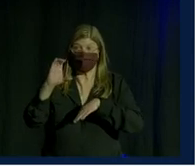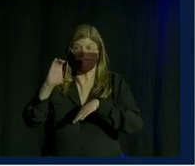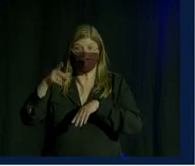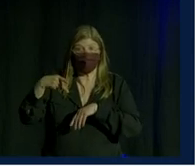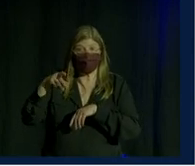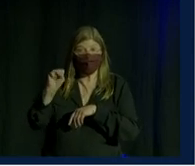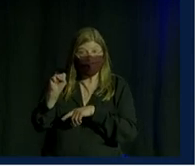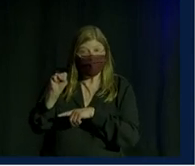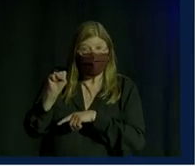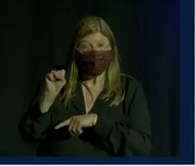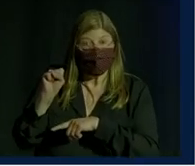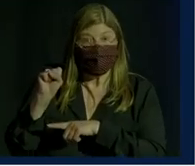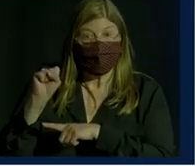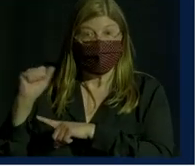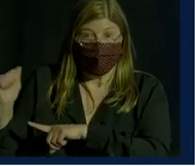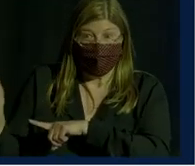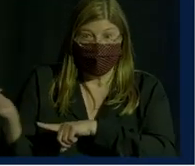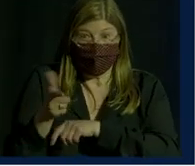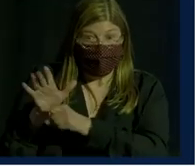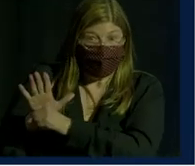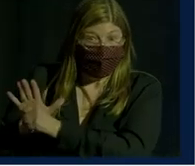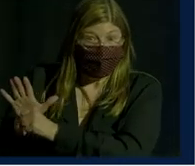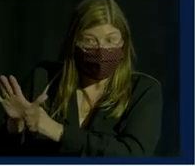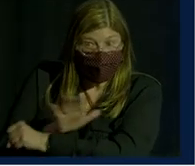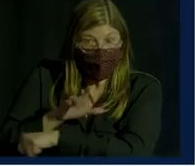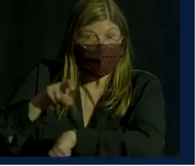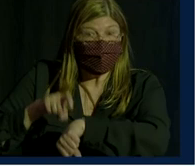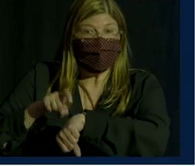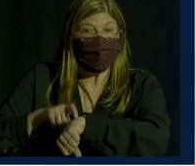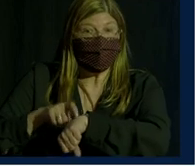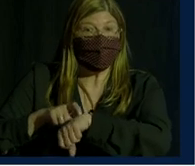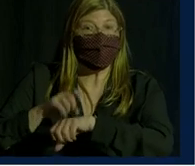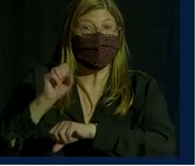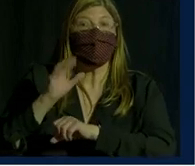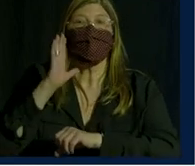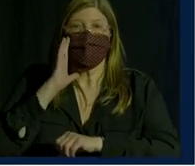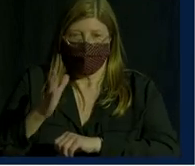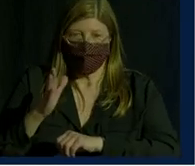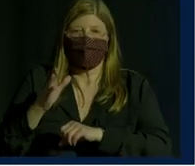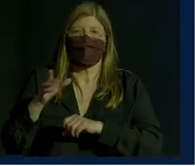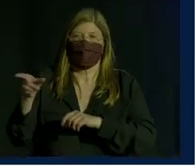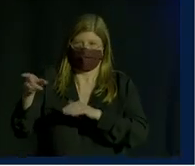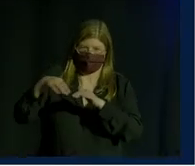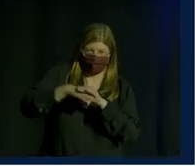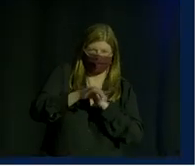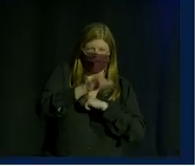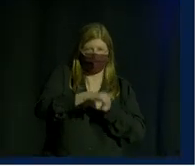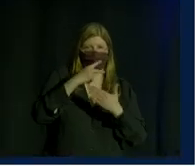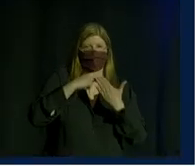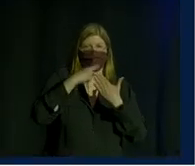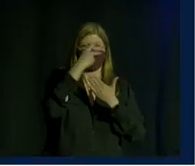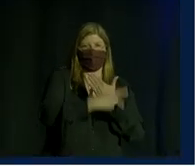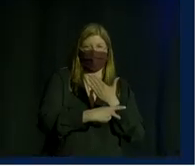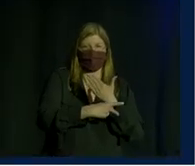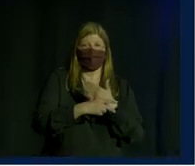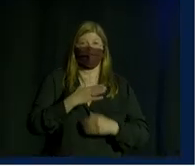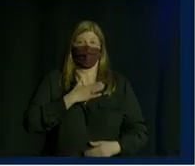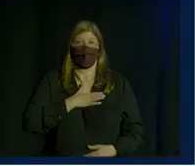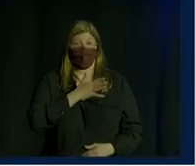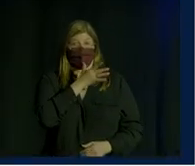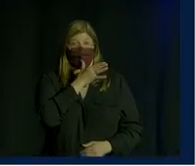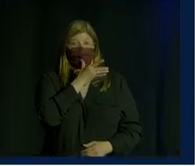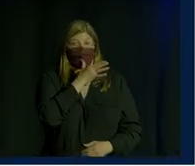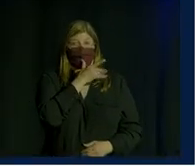are full-time will have eligibility for Landed services. My mother is a 36-year DC